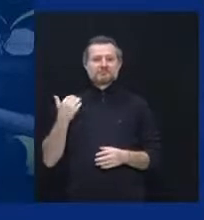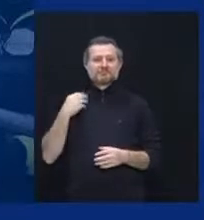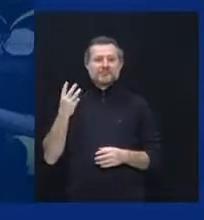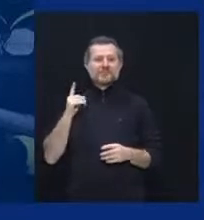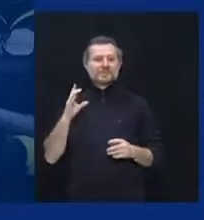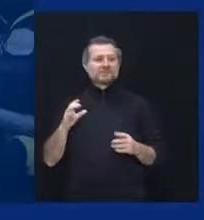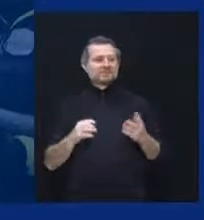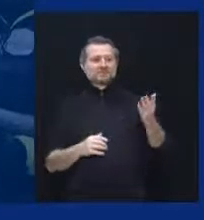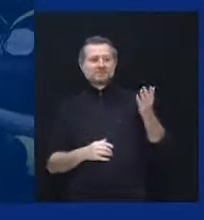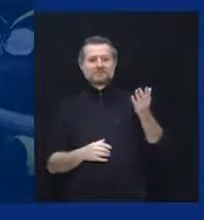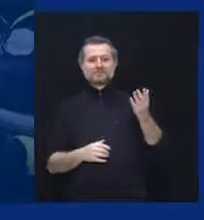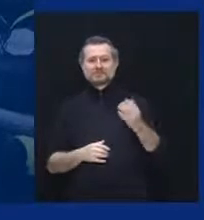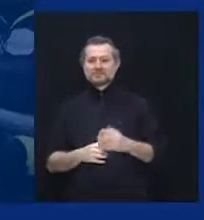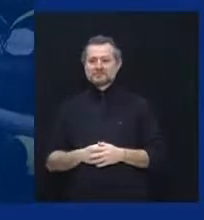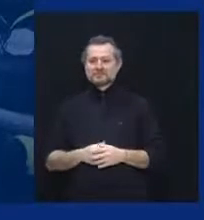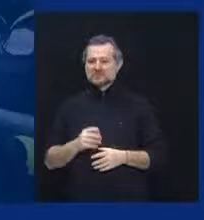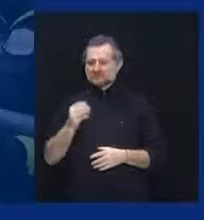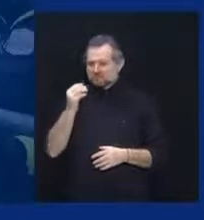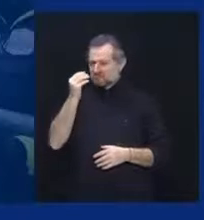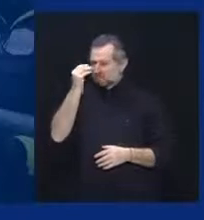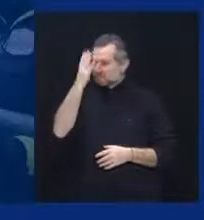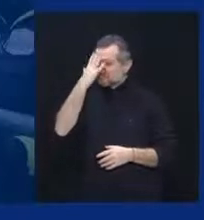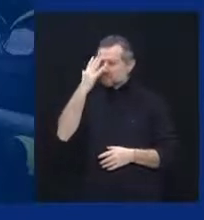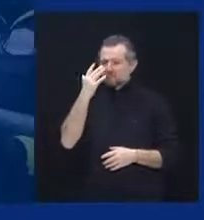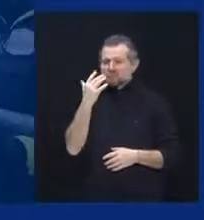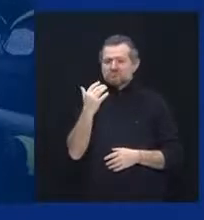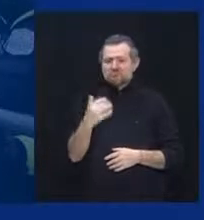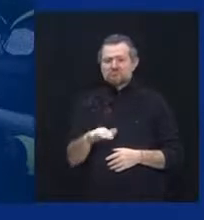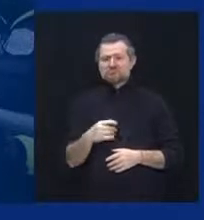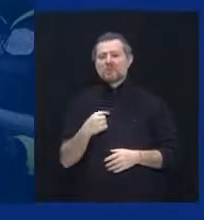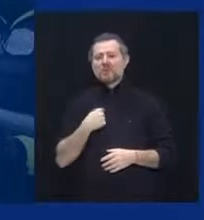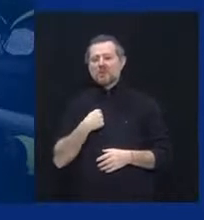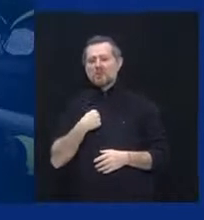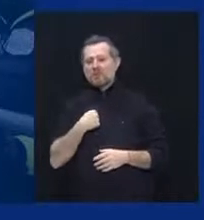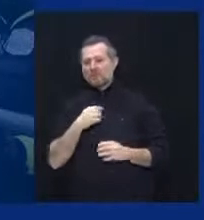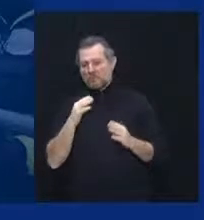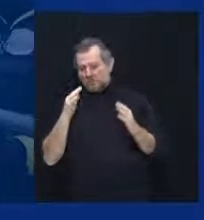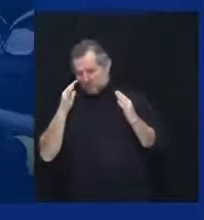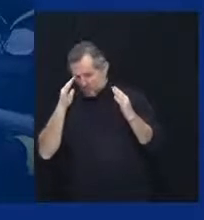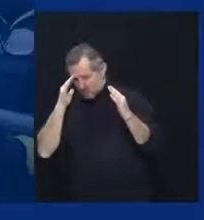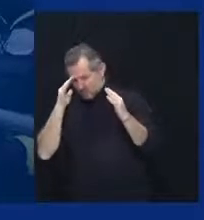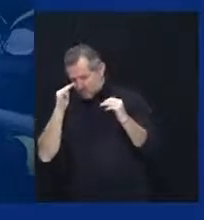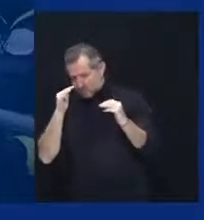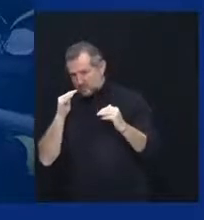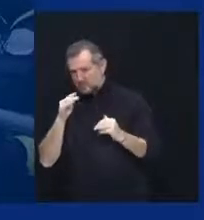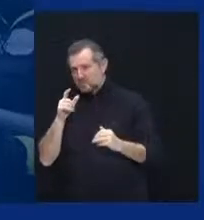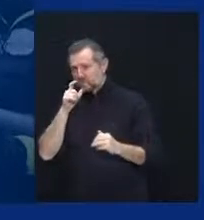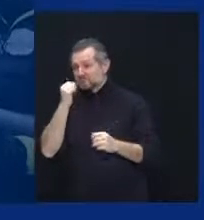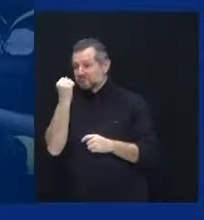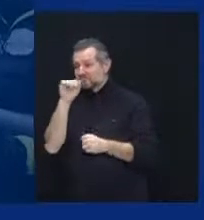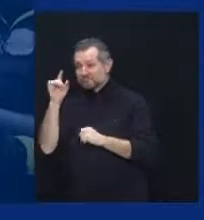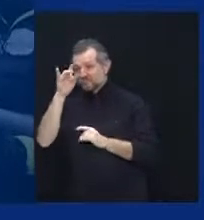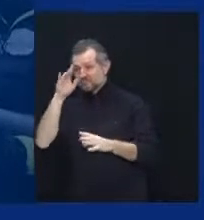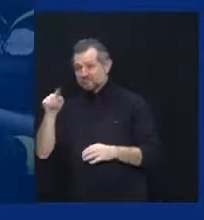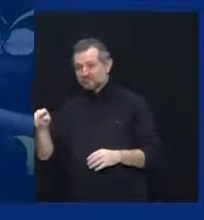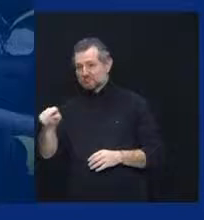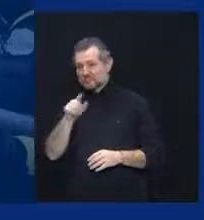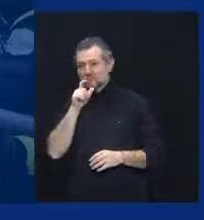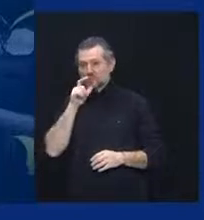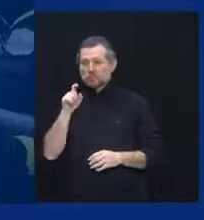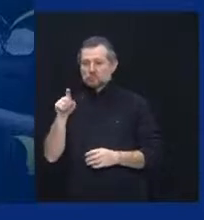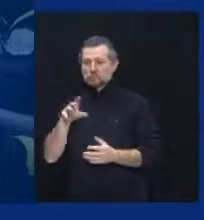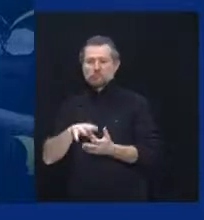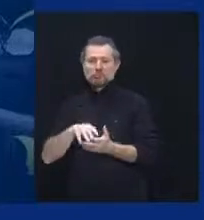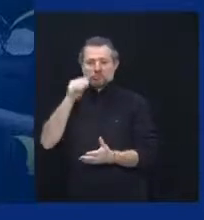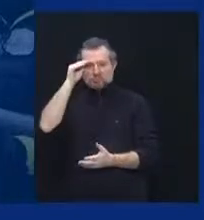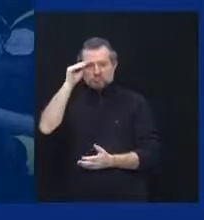the lesson that I hope many of the extremists learned in Washington.